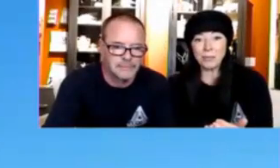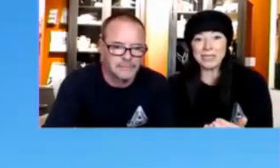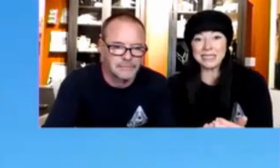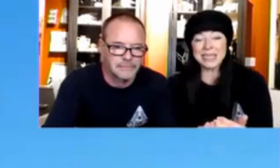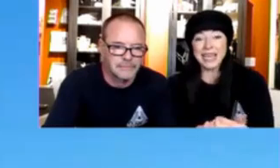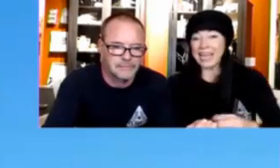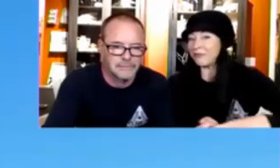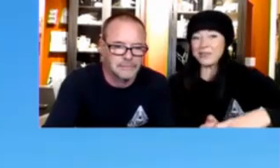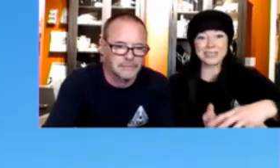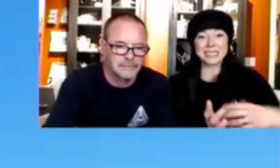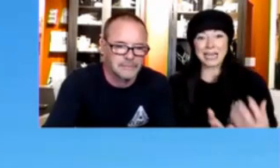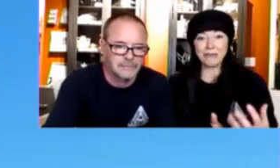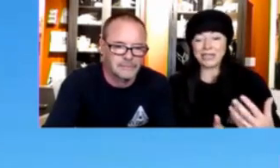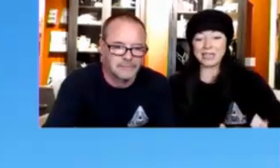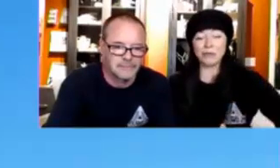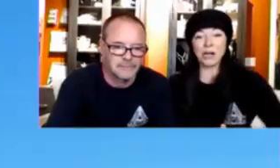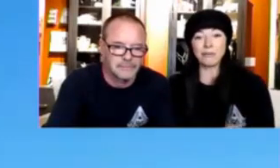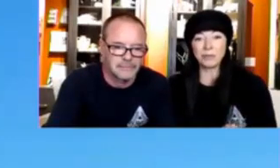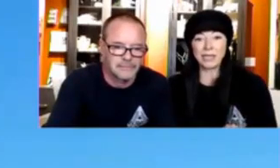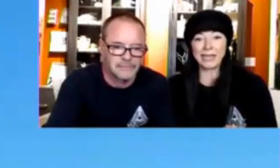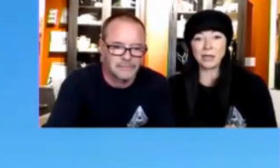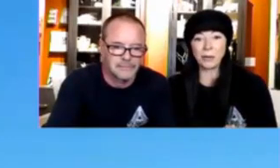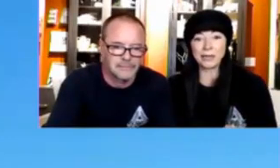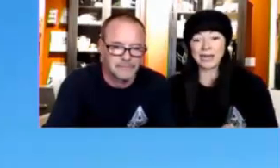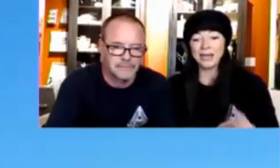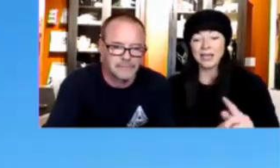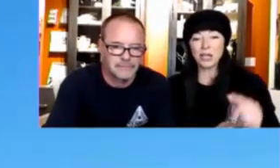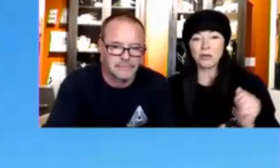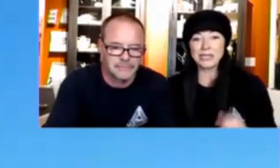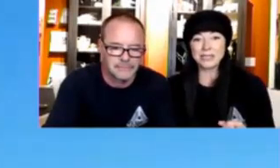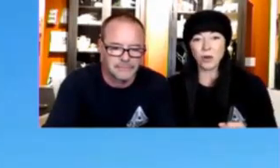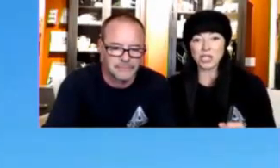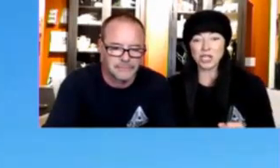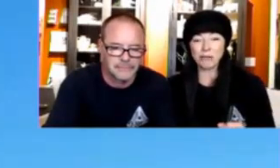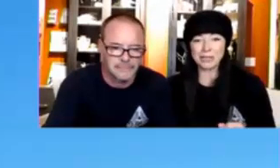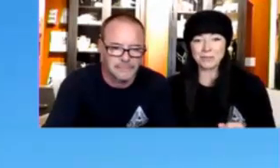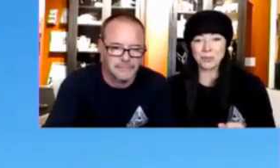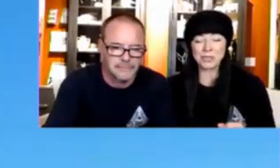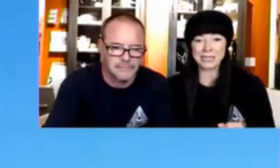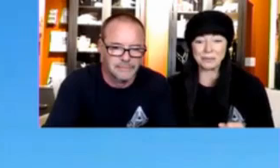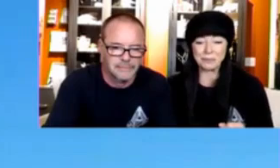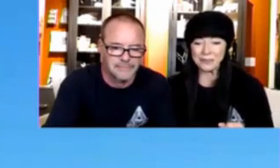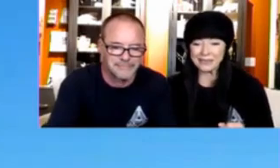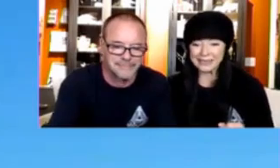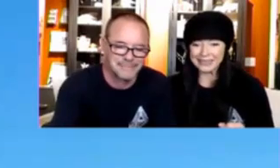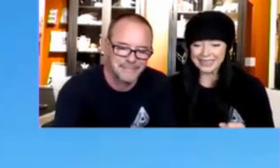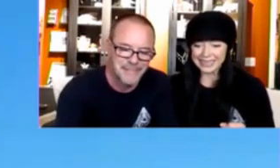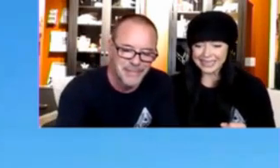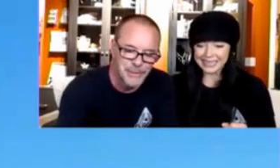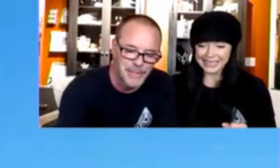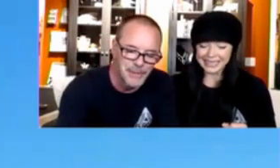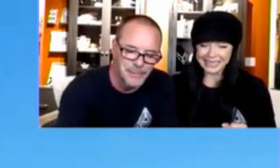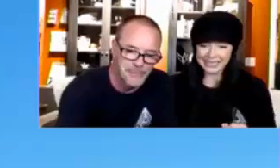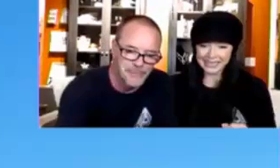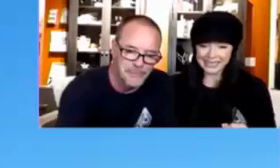puppy is, and he feels safe and he can run off and play knowing that Kona is watching over him to protect him. So here